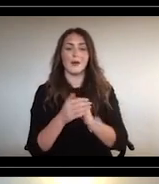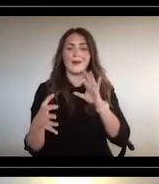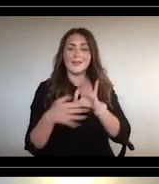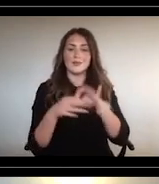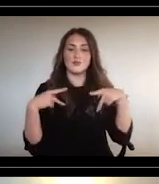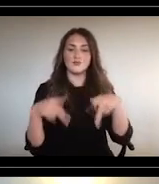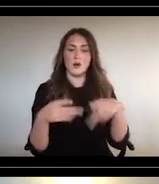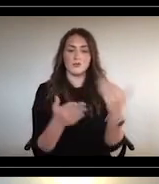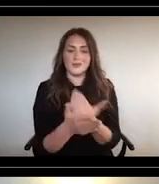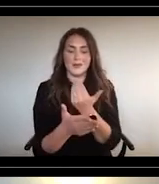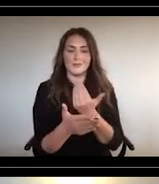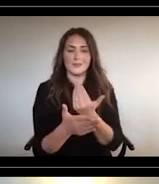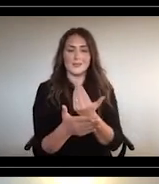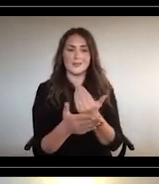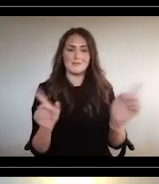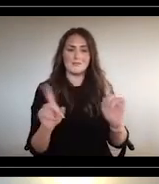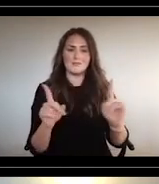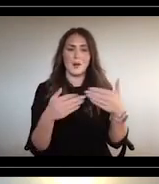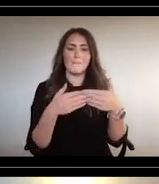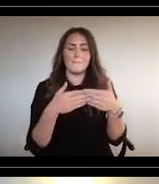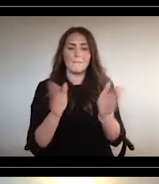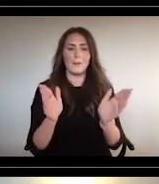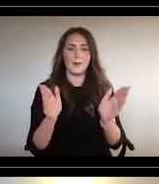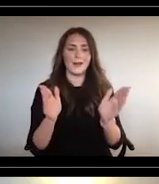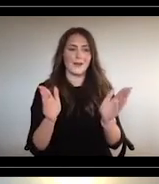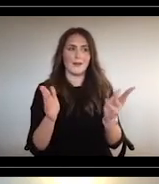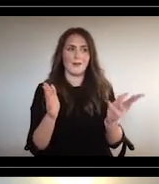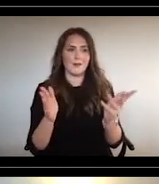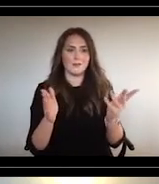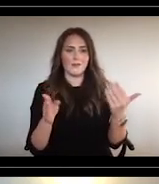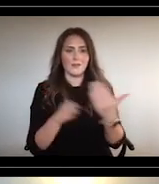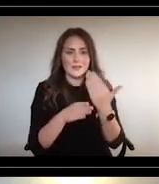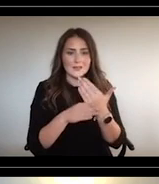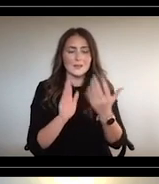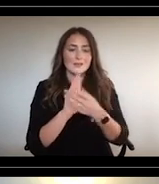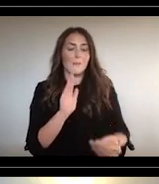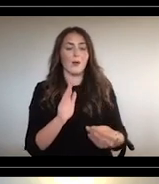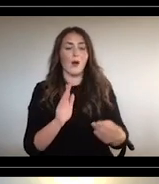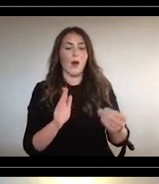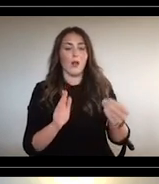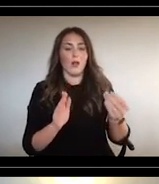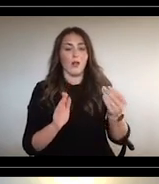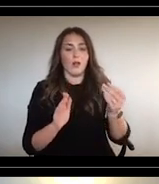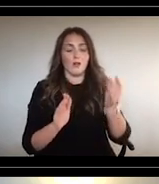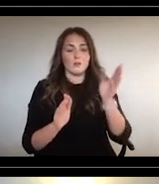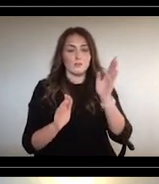public facilities, i.e. washrooms or resting places?